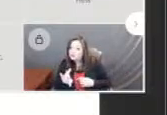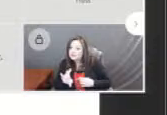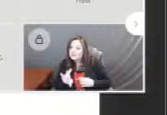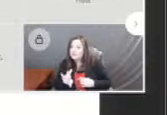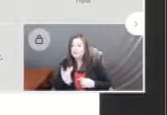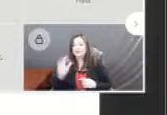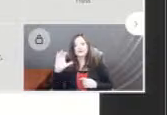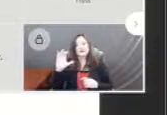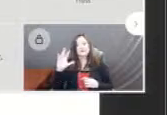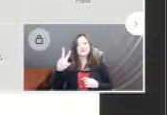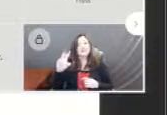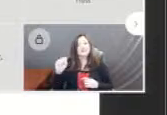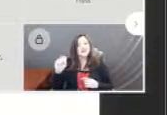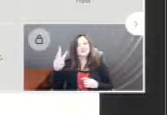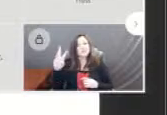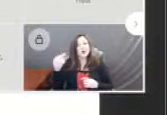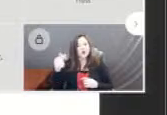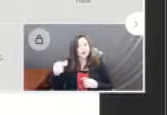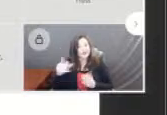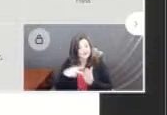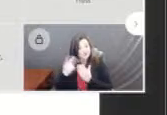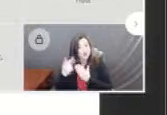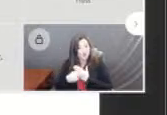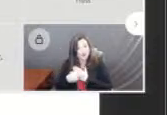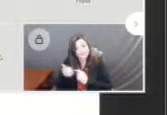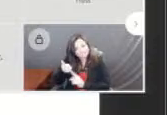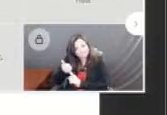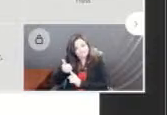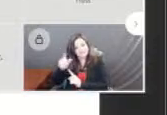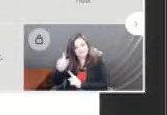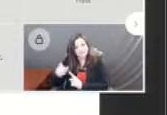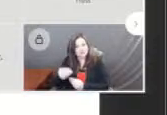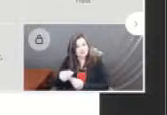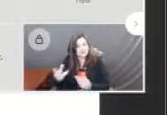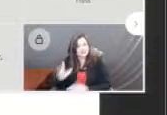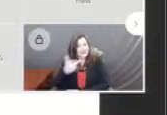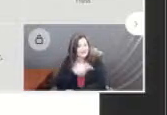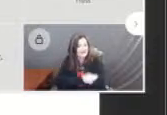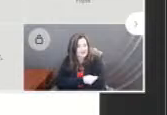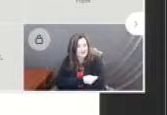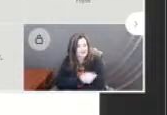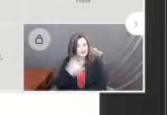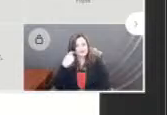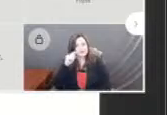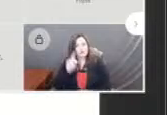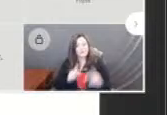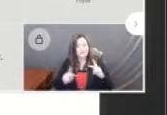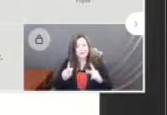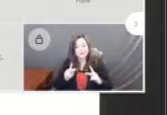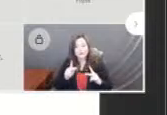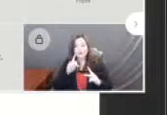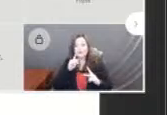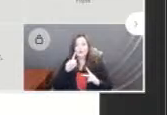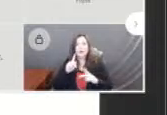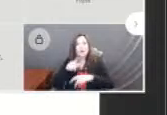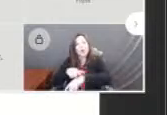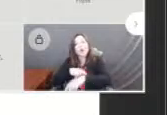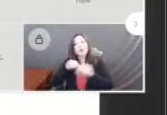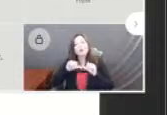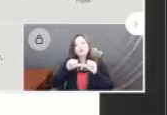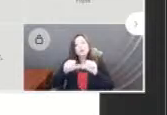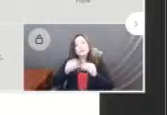CVS Walgreens program that is supposed to administer the vaccine to folks in long-term care